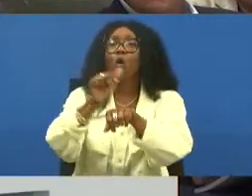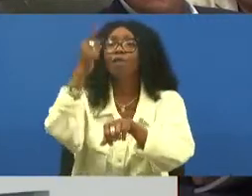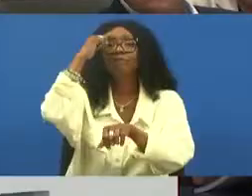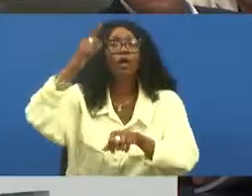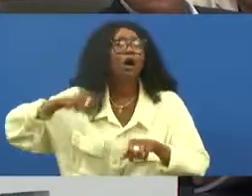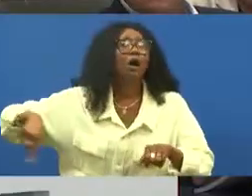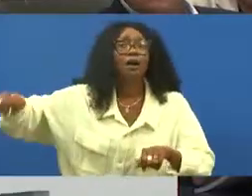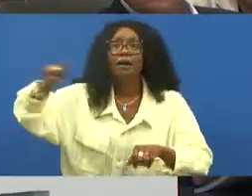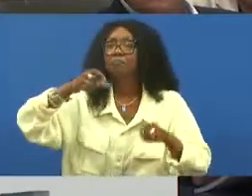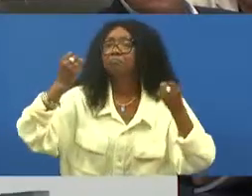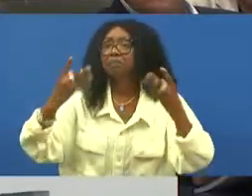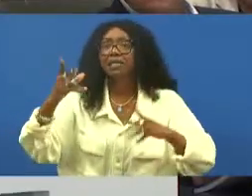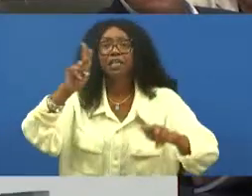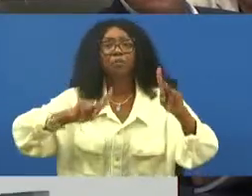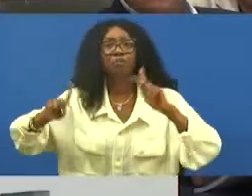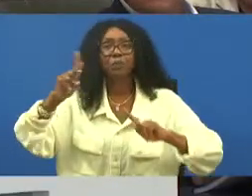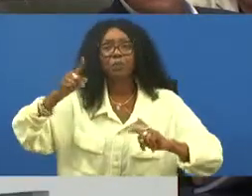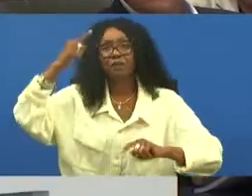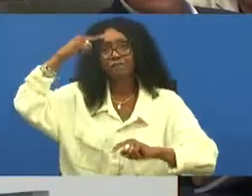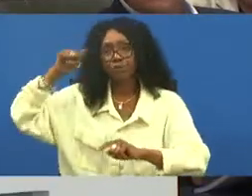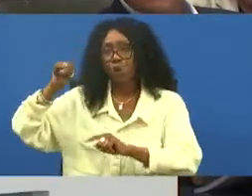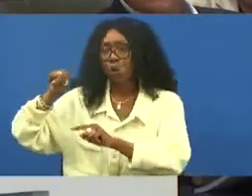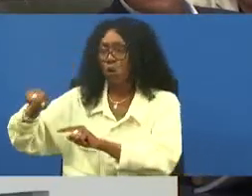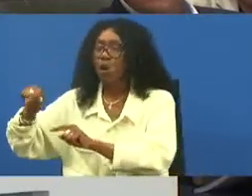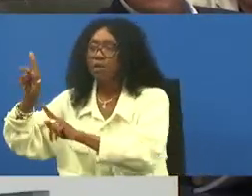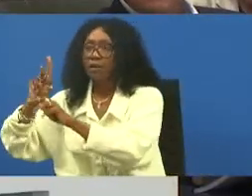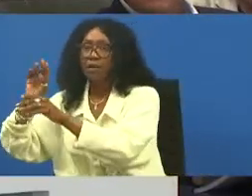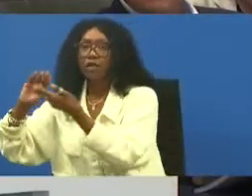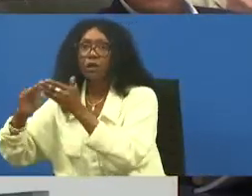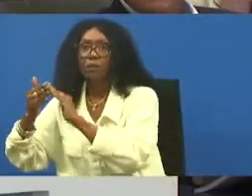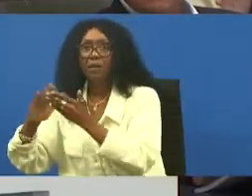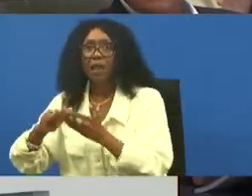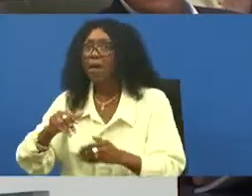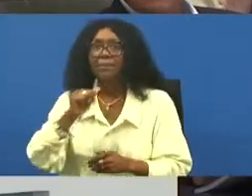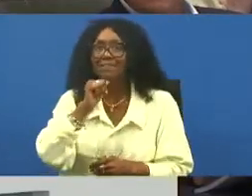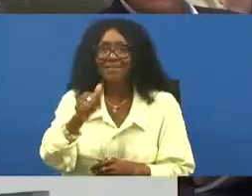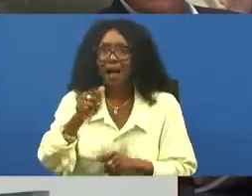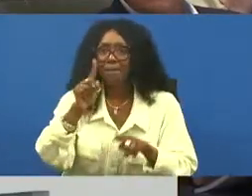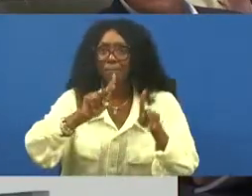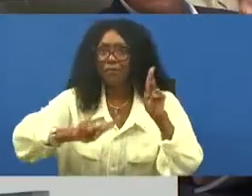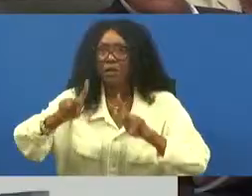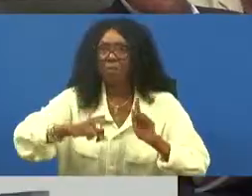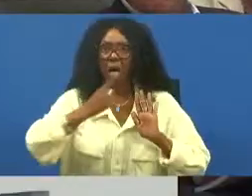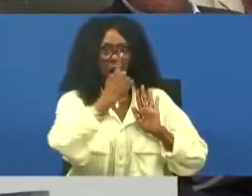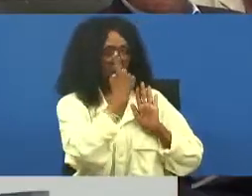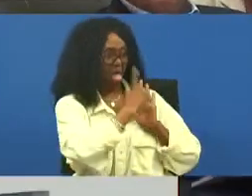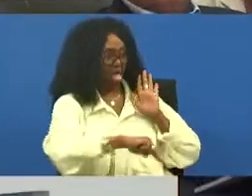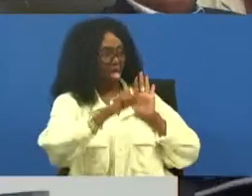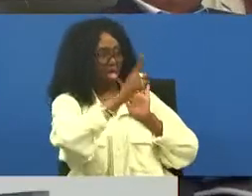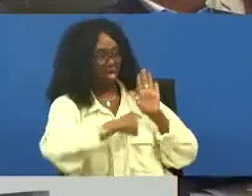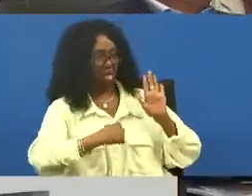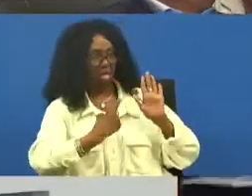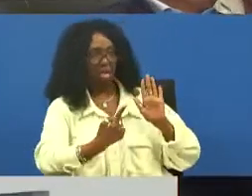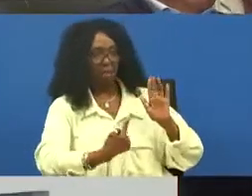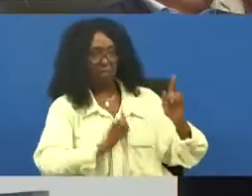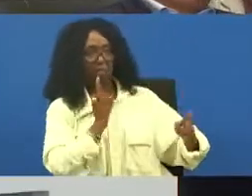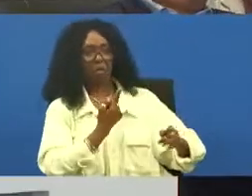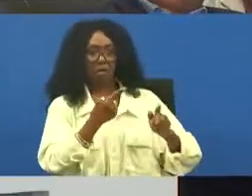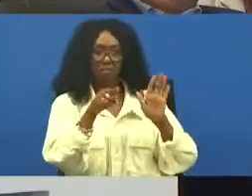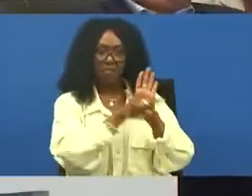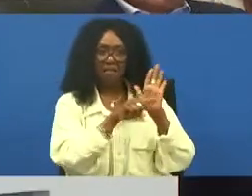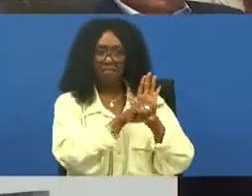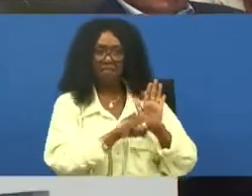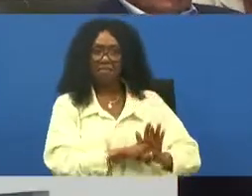the benefit of this community, irrespective of people slandering me, saying that there are conflicts of interest, there are none, or that